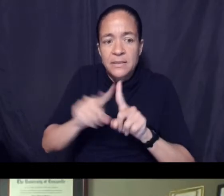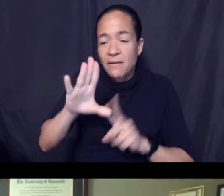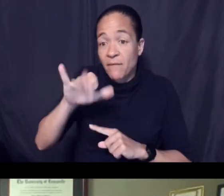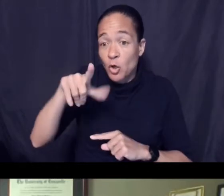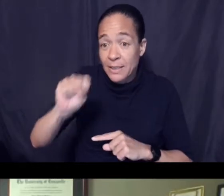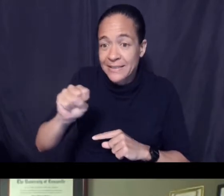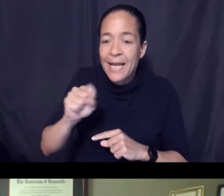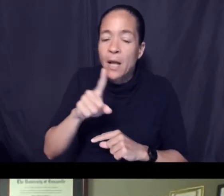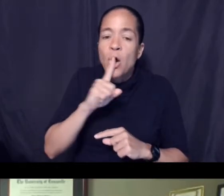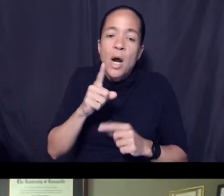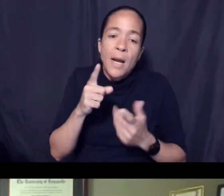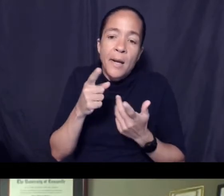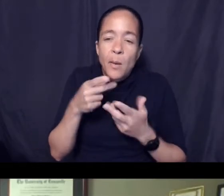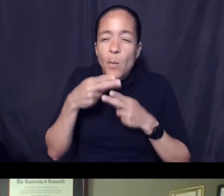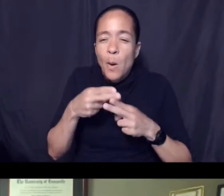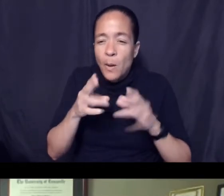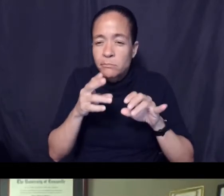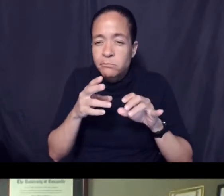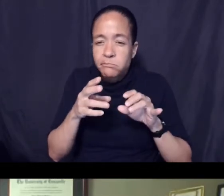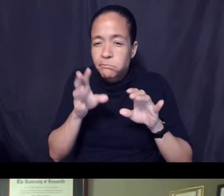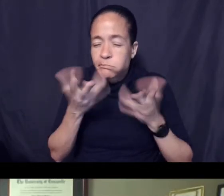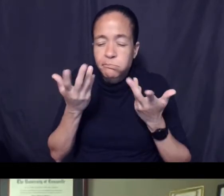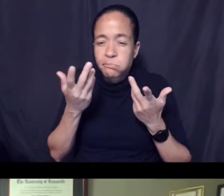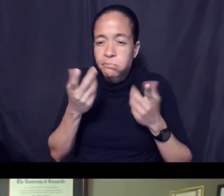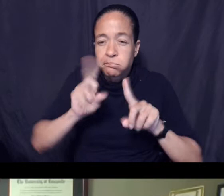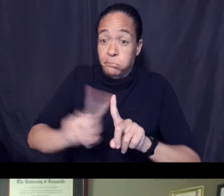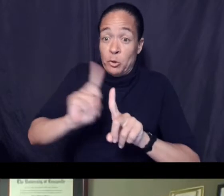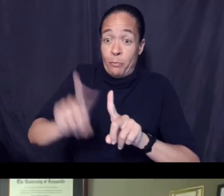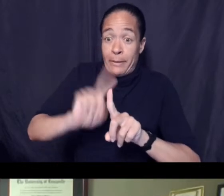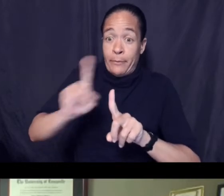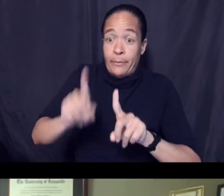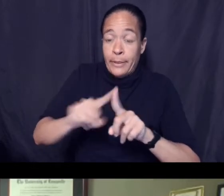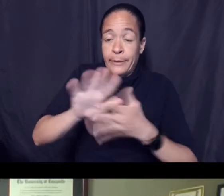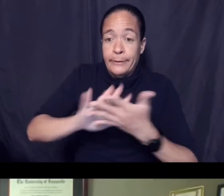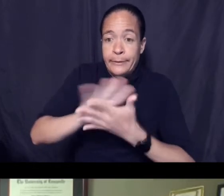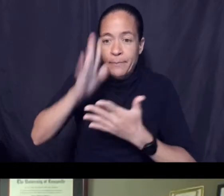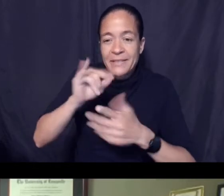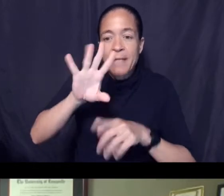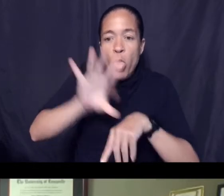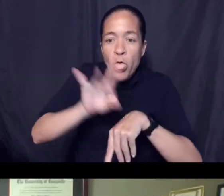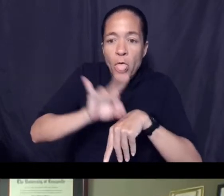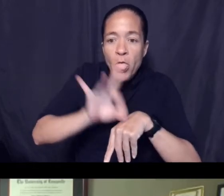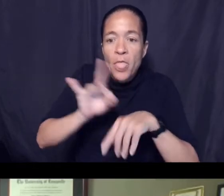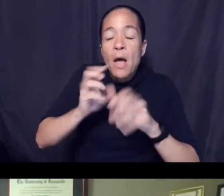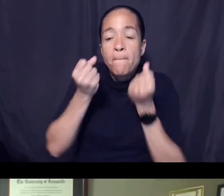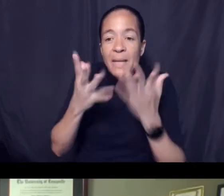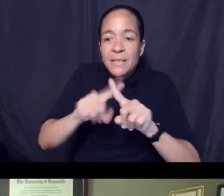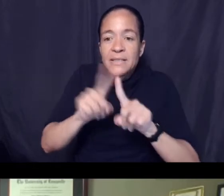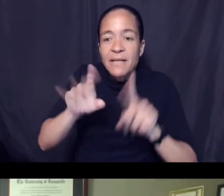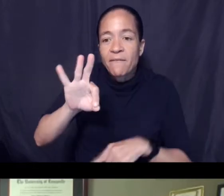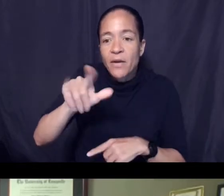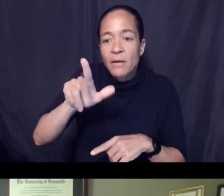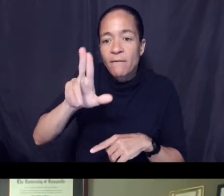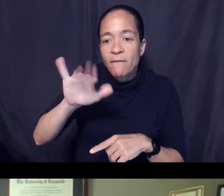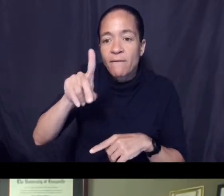many people will say it's ubiquitous, meaning it can be in many different body fluids. The schematic on the left, I showed you mostly to